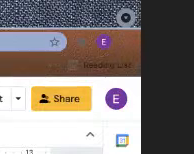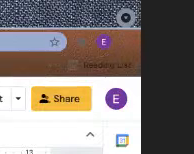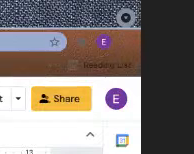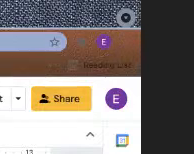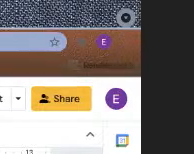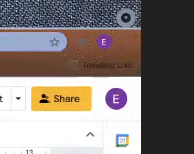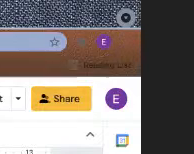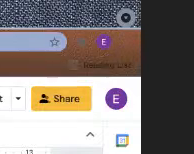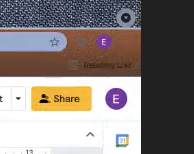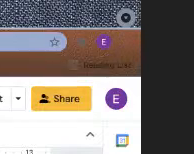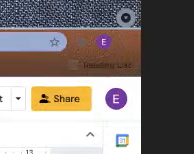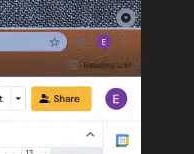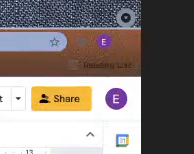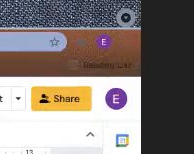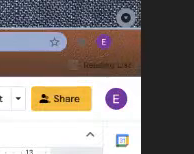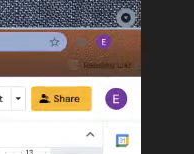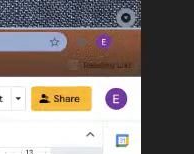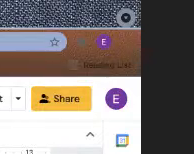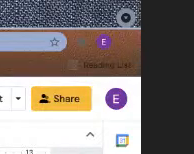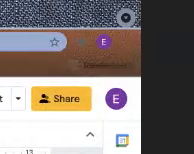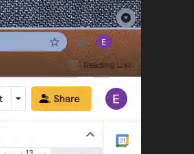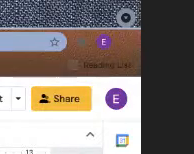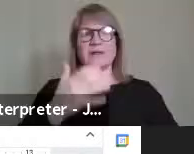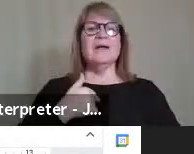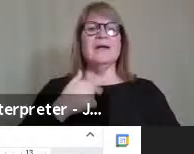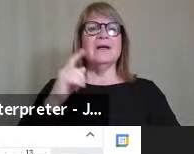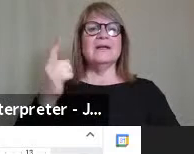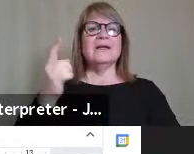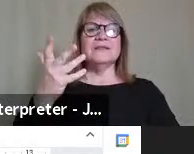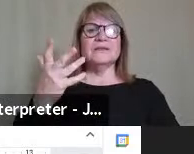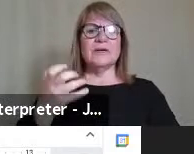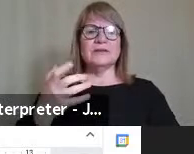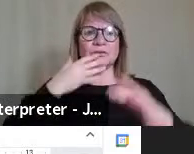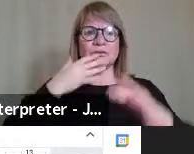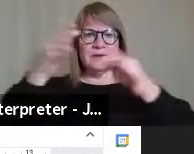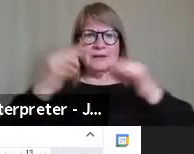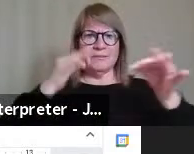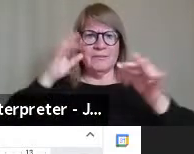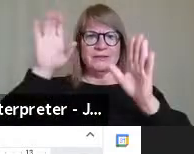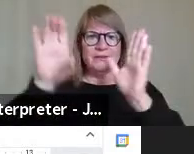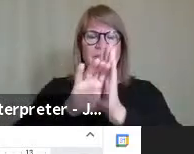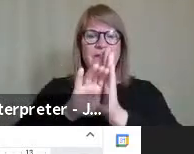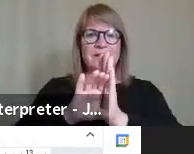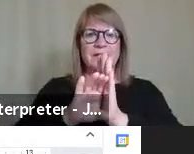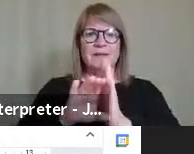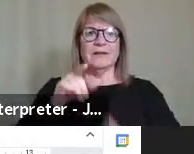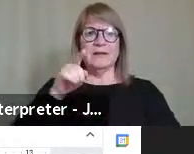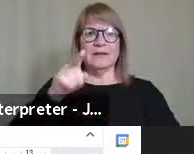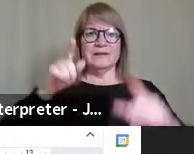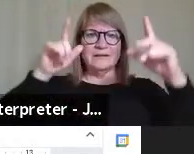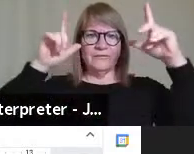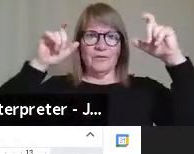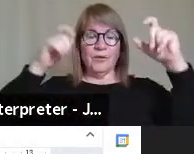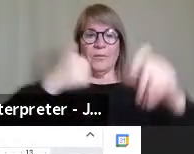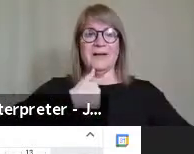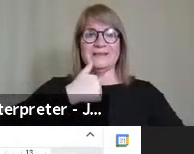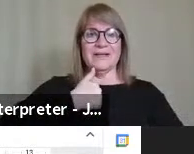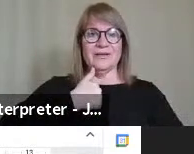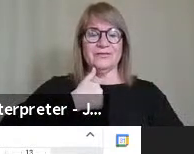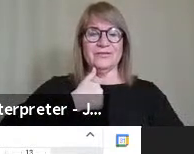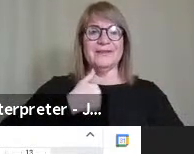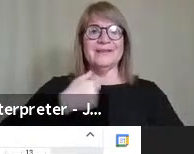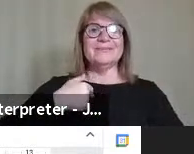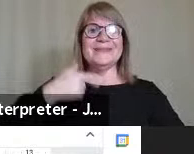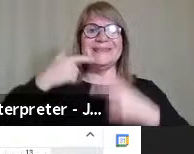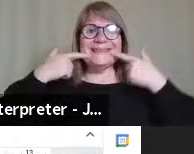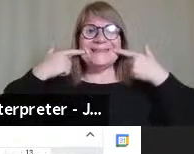that insight um and i just want to give a quick image description uh my uh this is a photo of myself of me a smiling